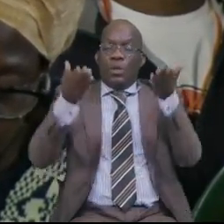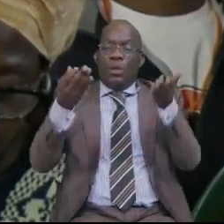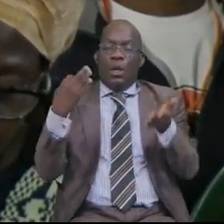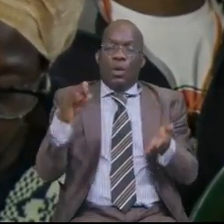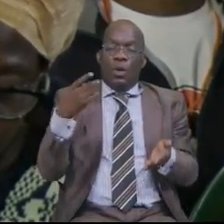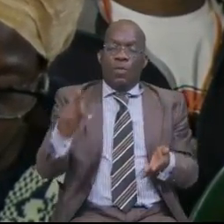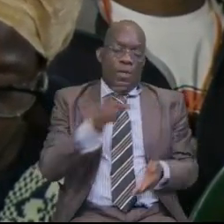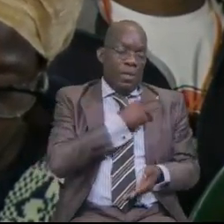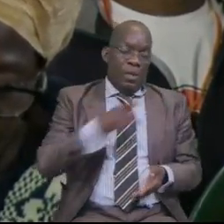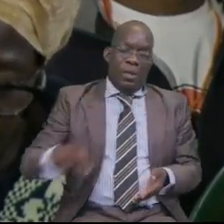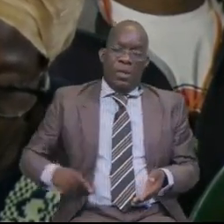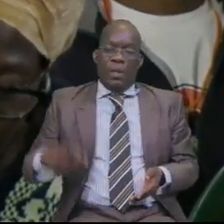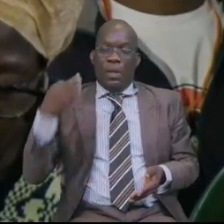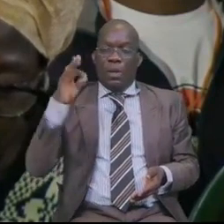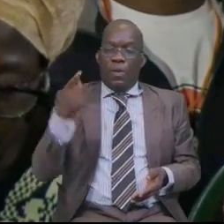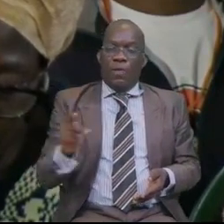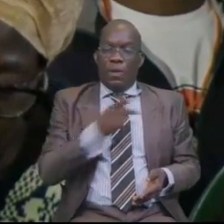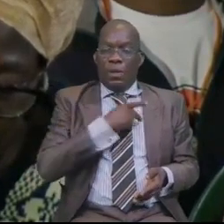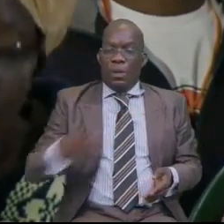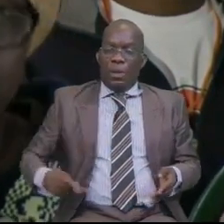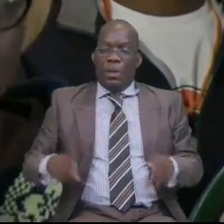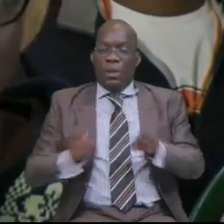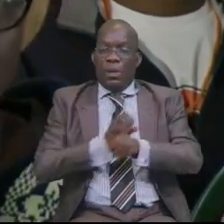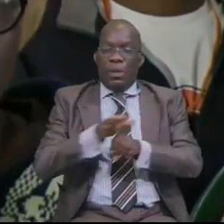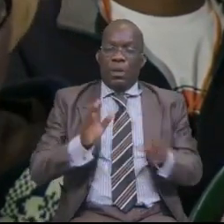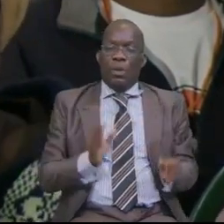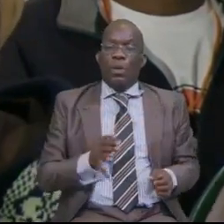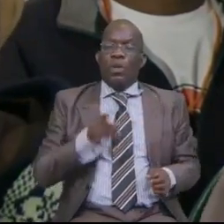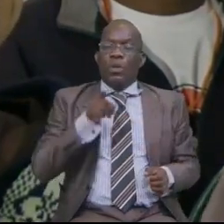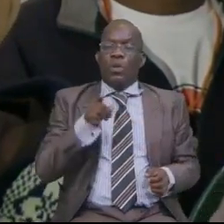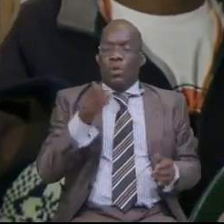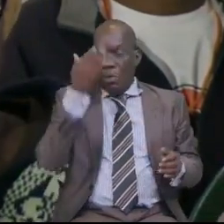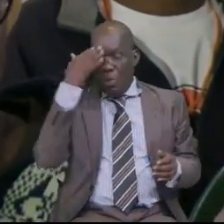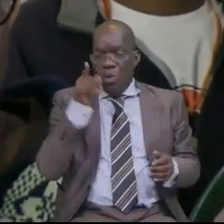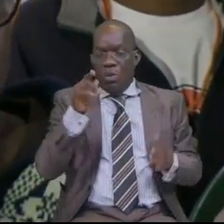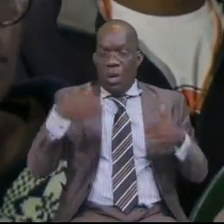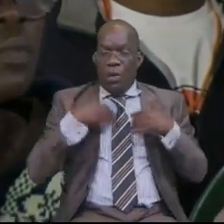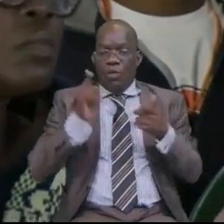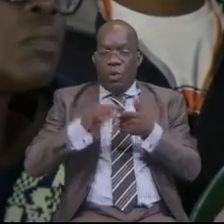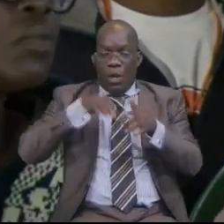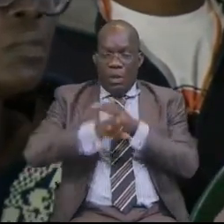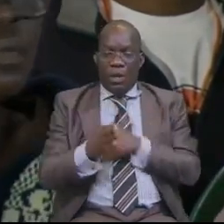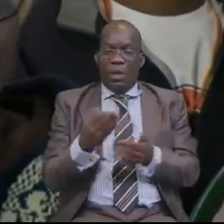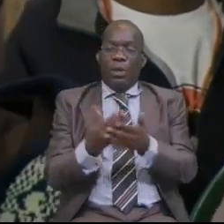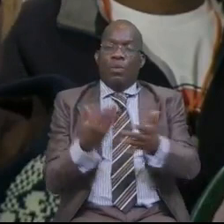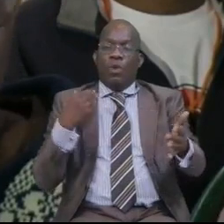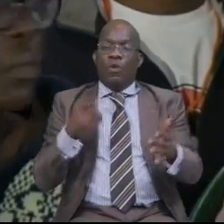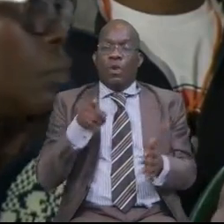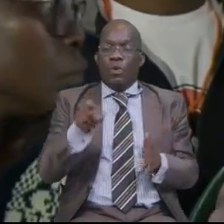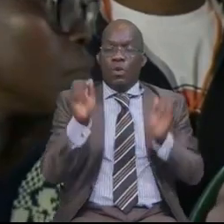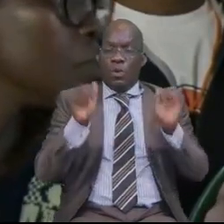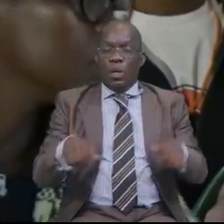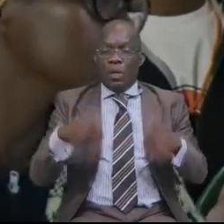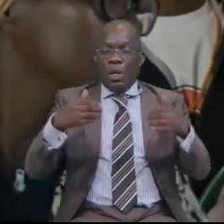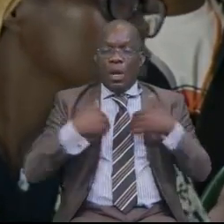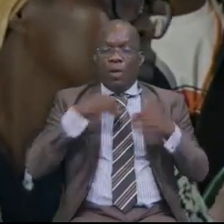the King of the kingdom. You know, you have to enter into the kingdom before you can have all